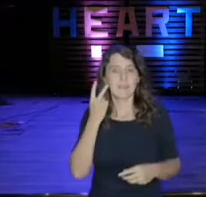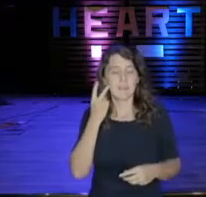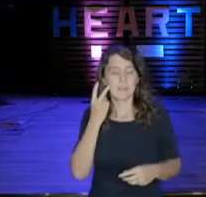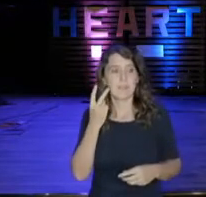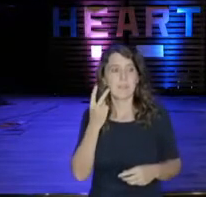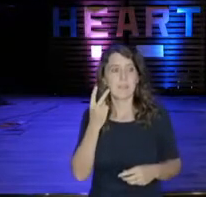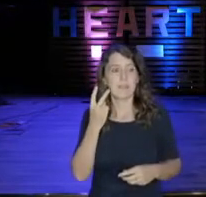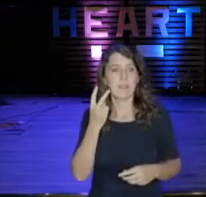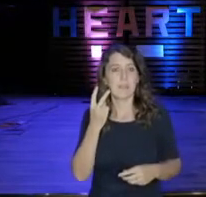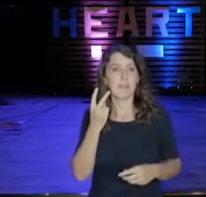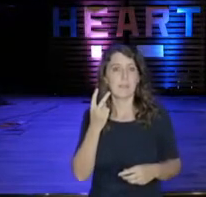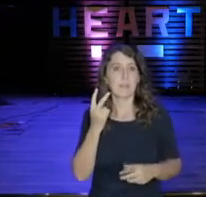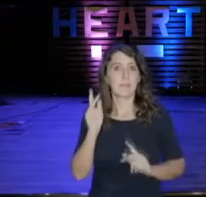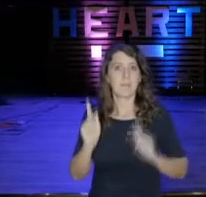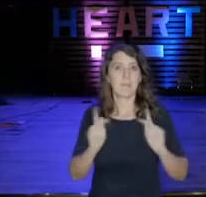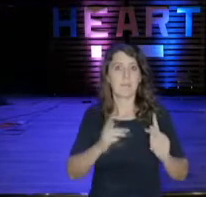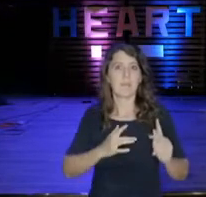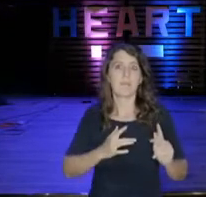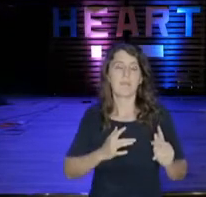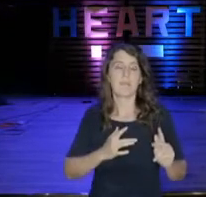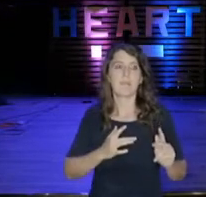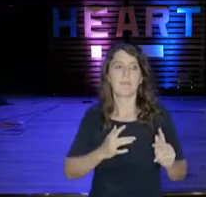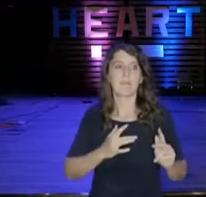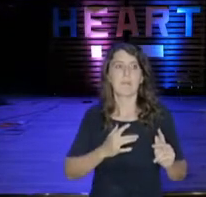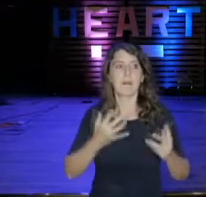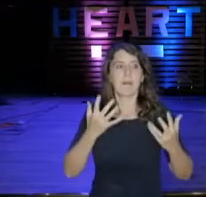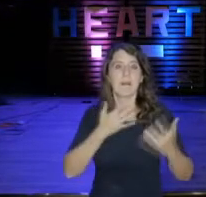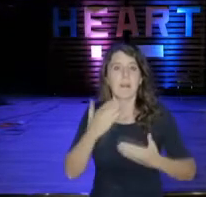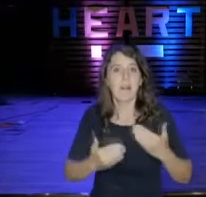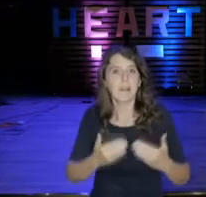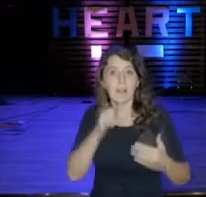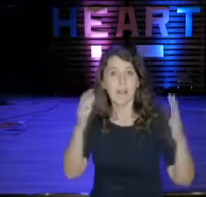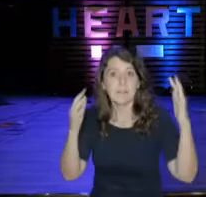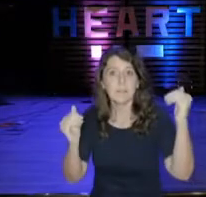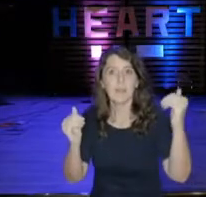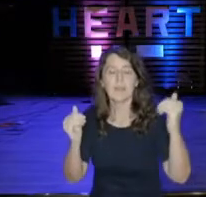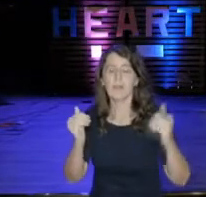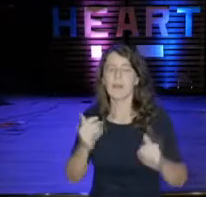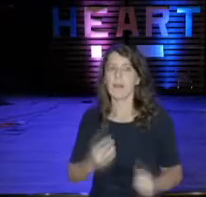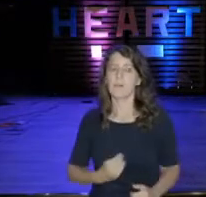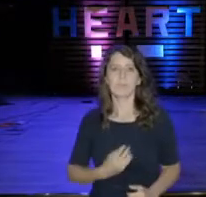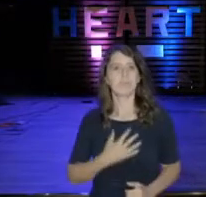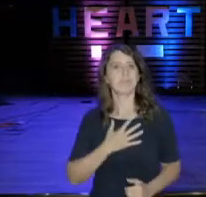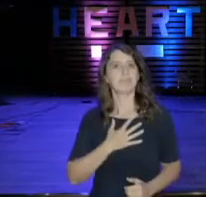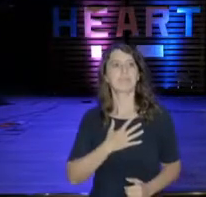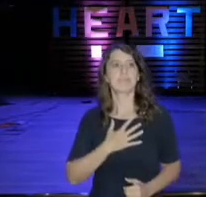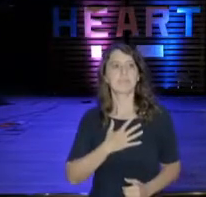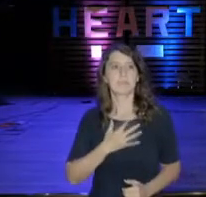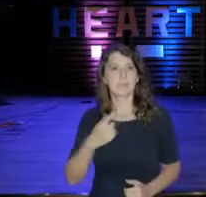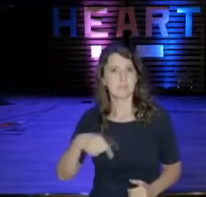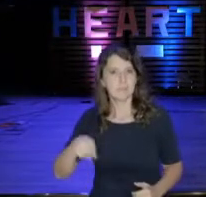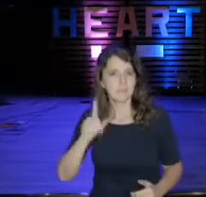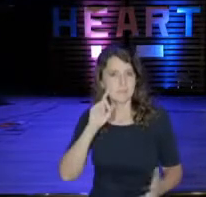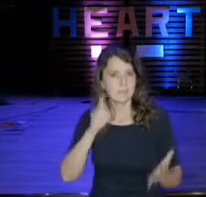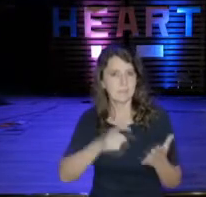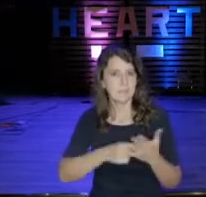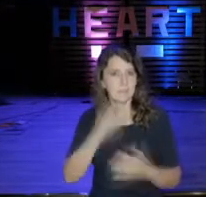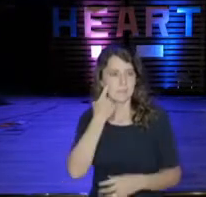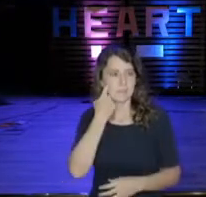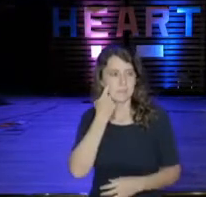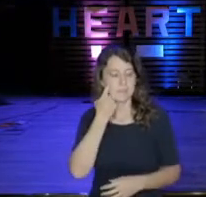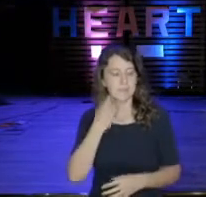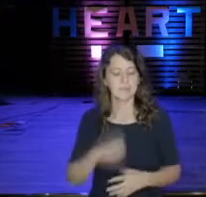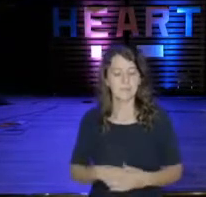unexpected kindness. It moves the human heart. Have you had that lately? I was just reminded